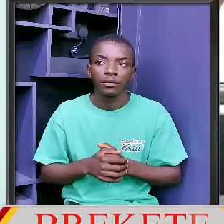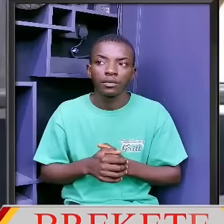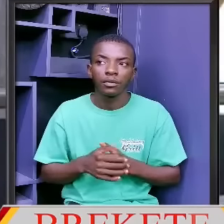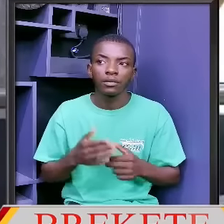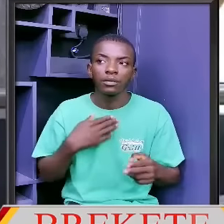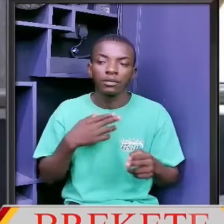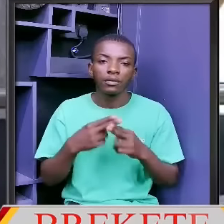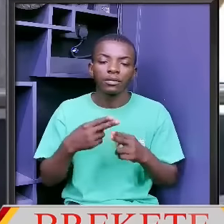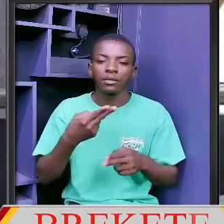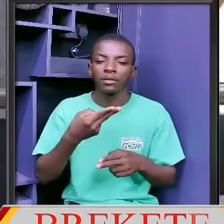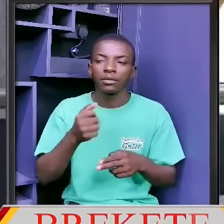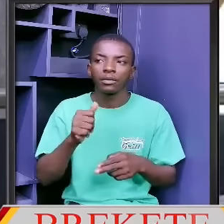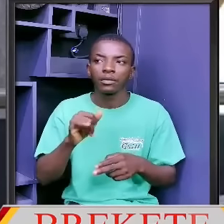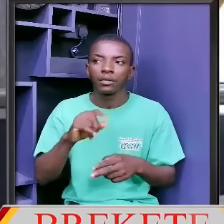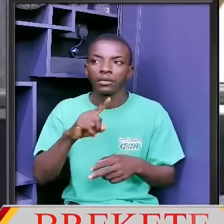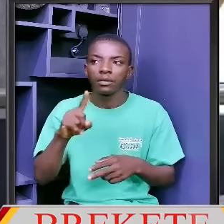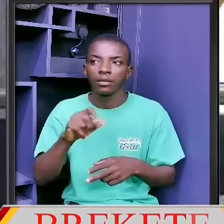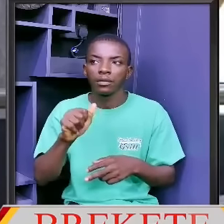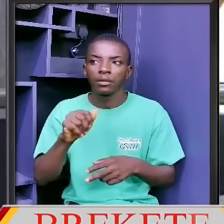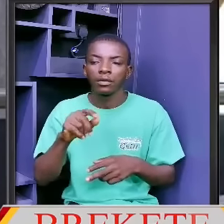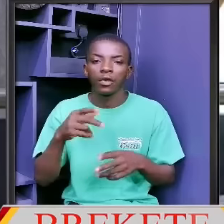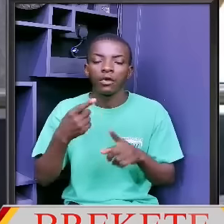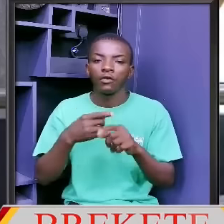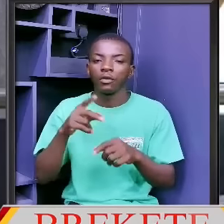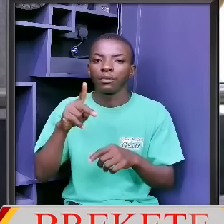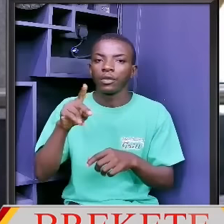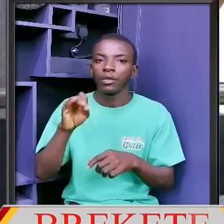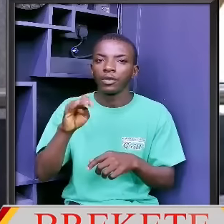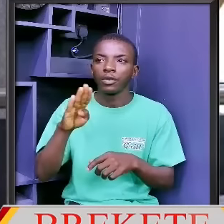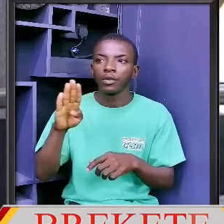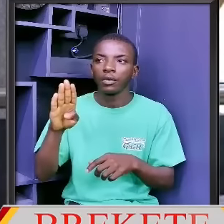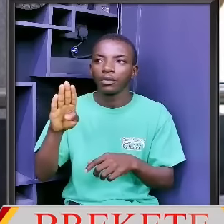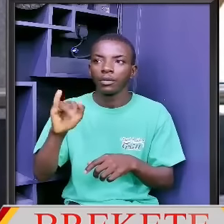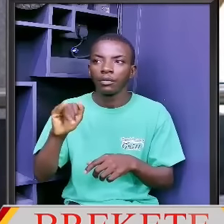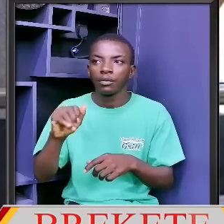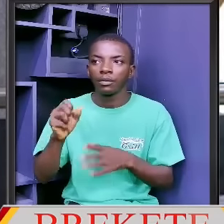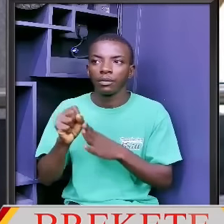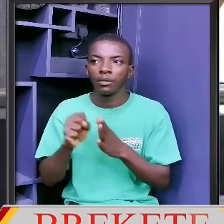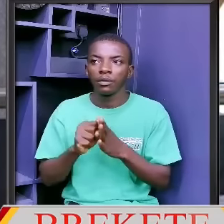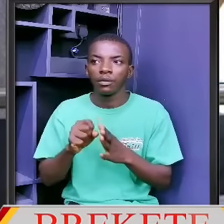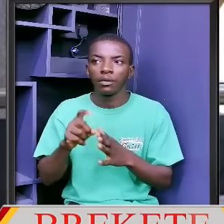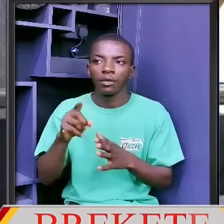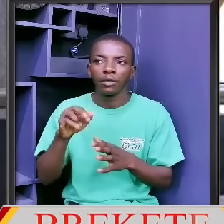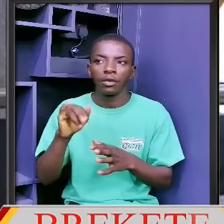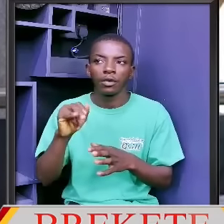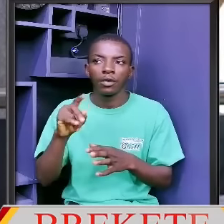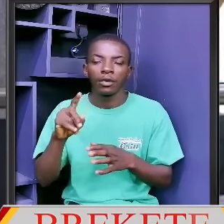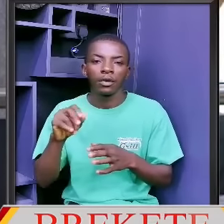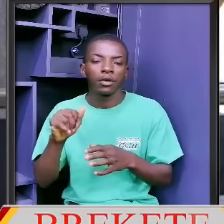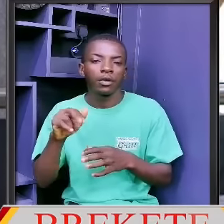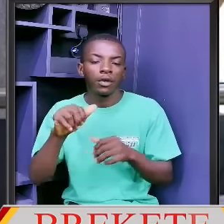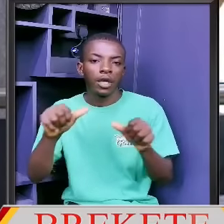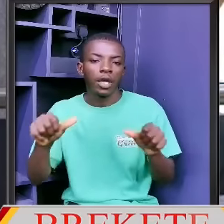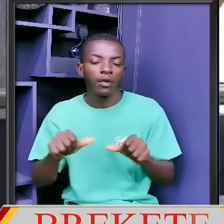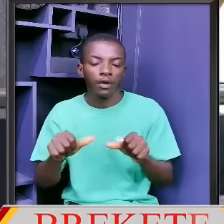My name is Hadiza Ayuba, I'm from Kebbi State, Sakawa local government, Dirindaji, Zuru area.